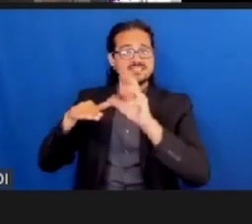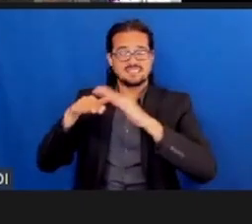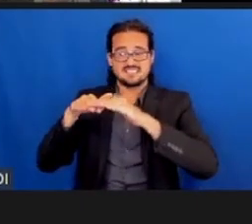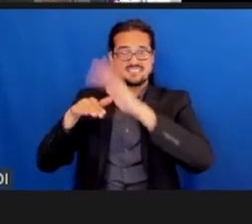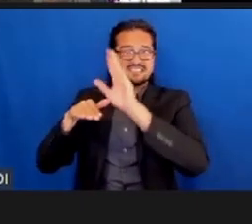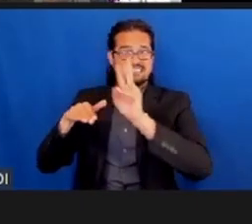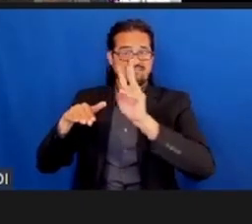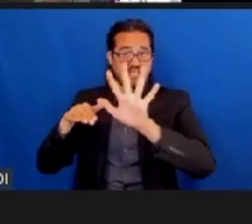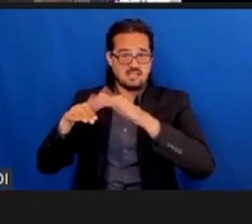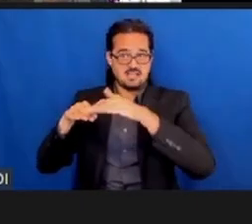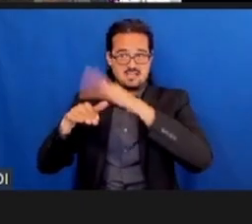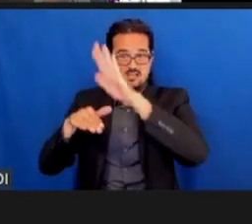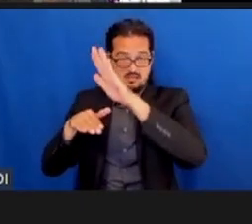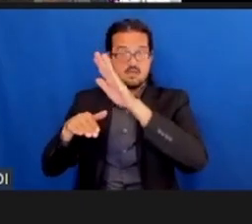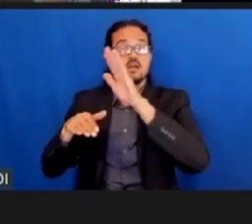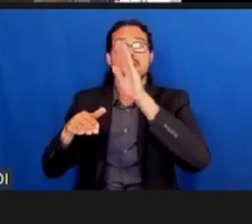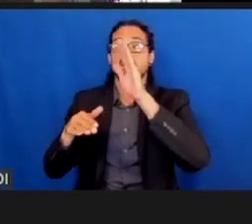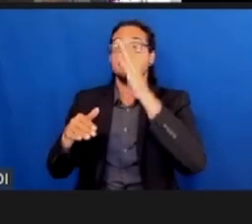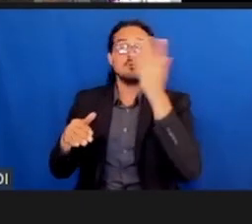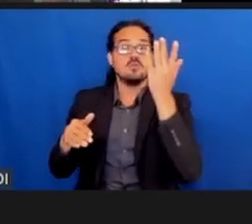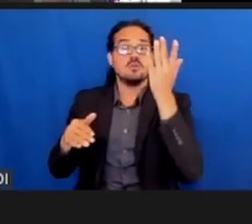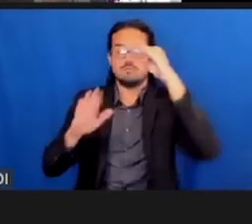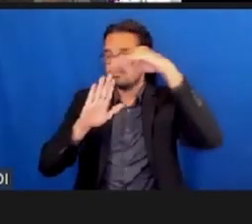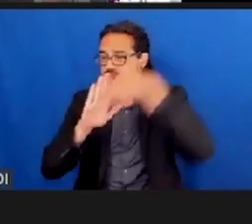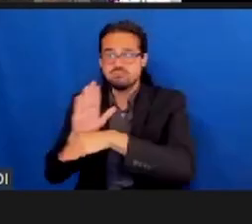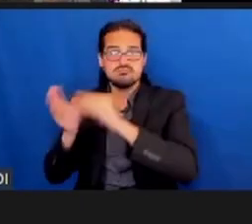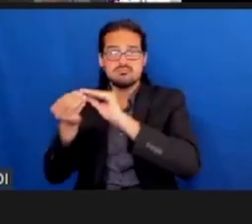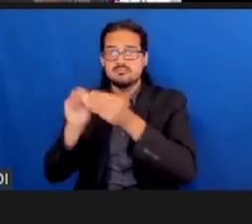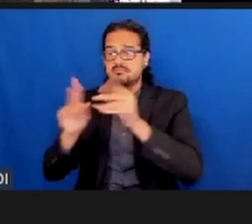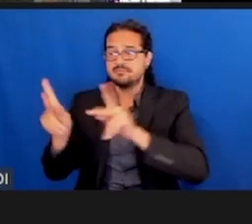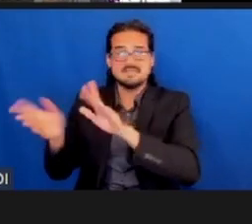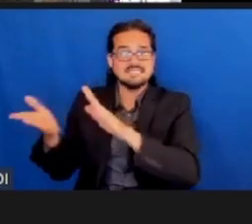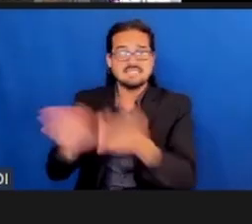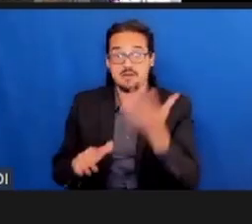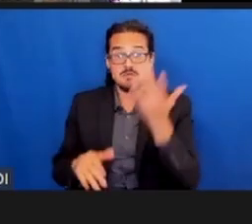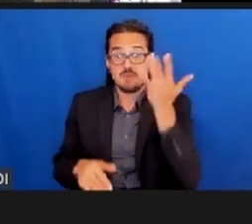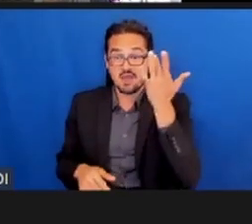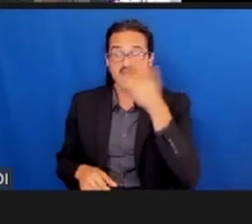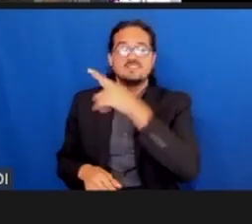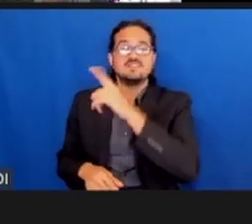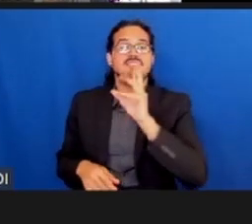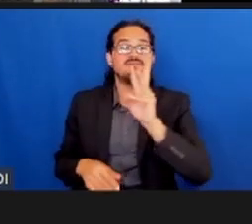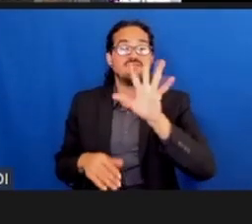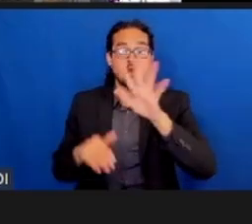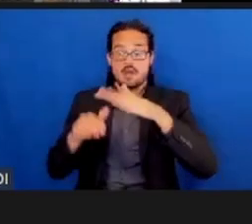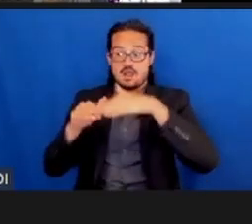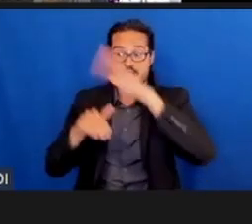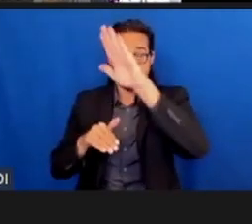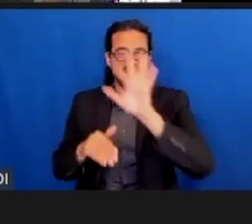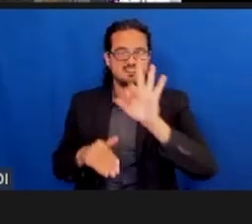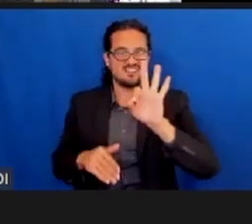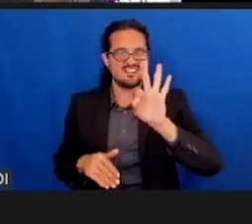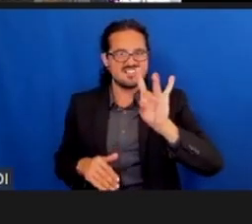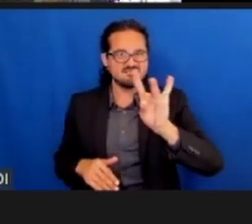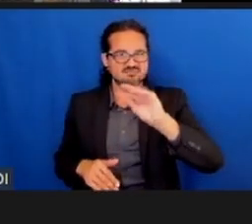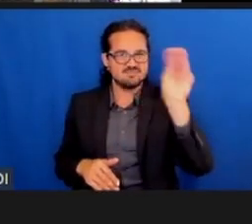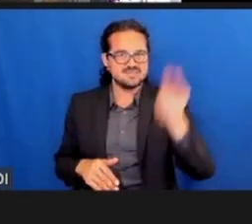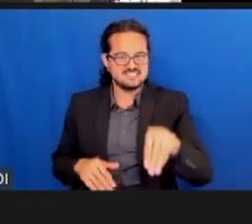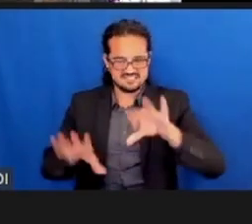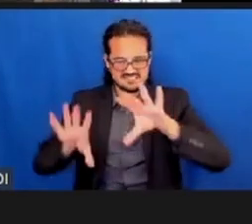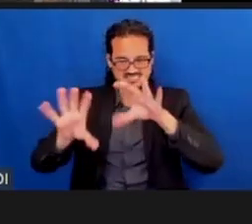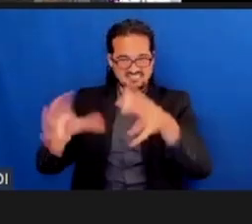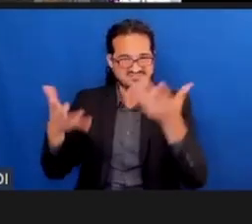now 98% of our residents above age 65 who are at highest risk for mortality have had at least 1 dose.